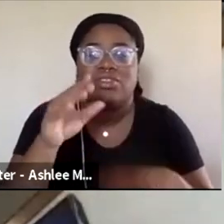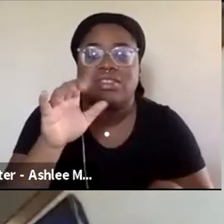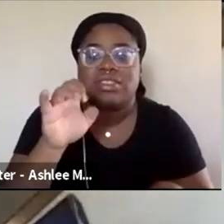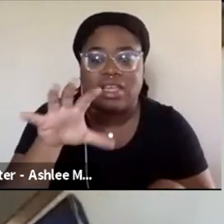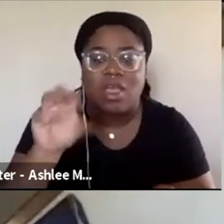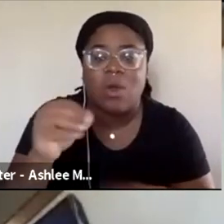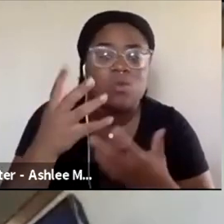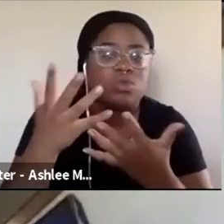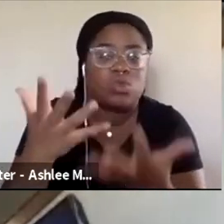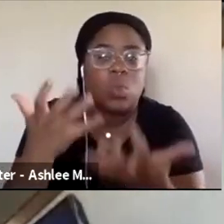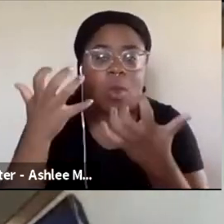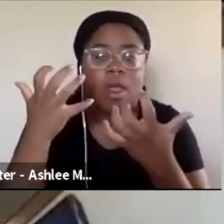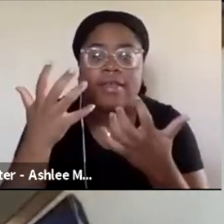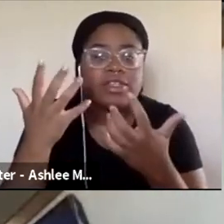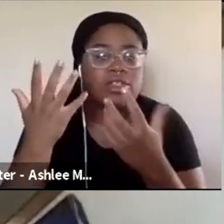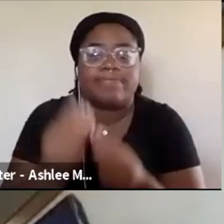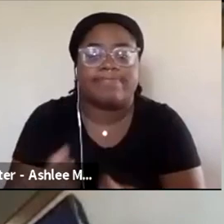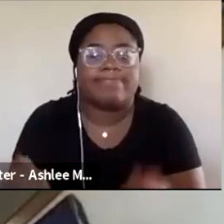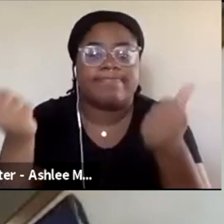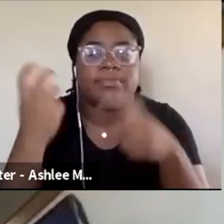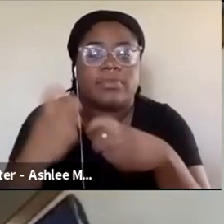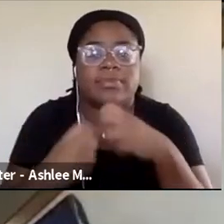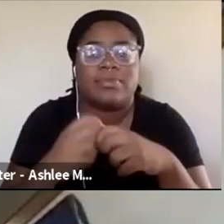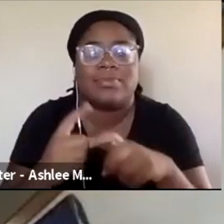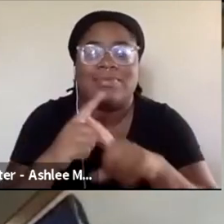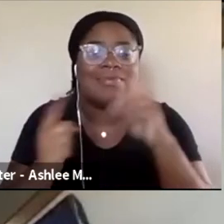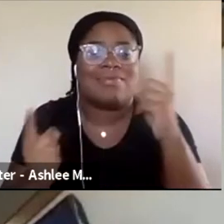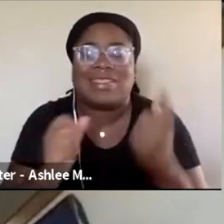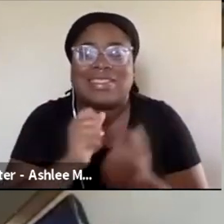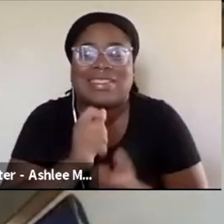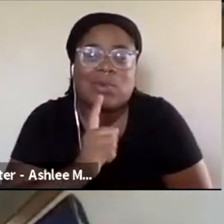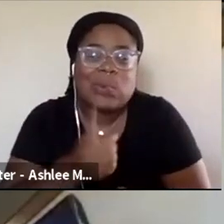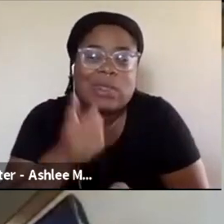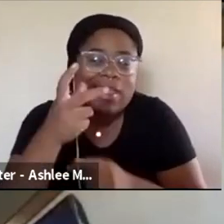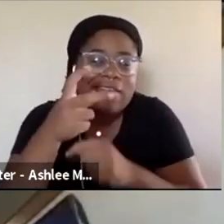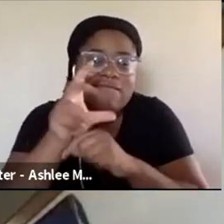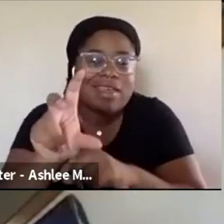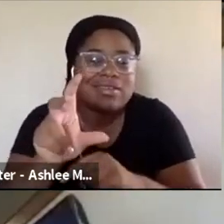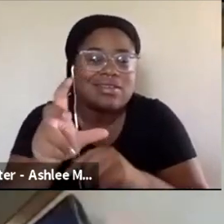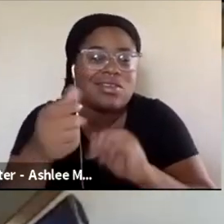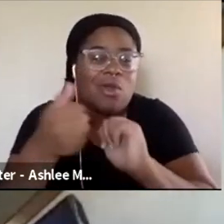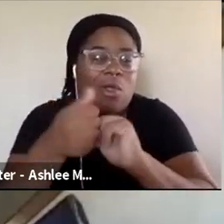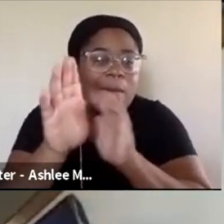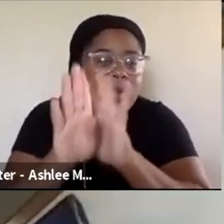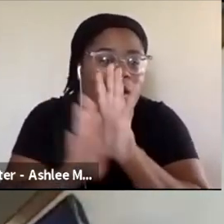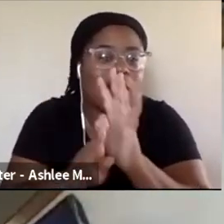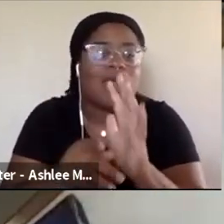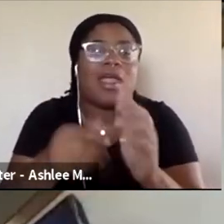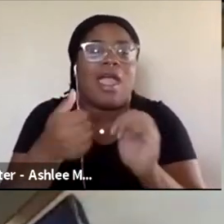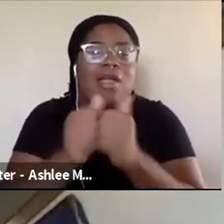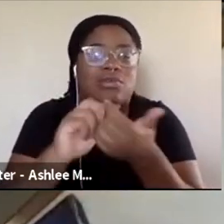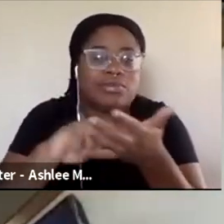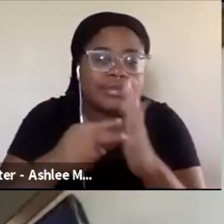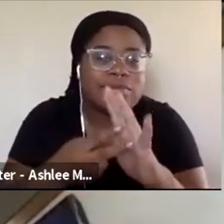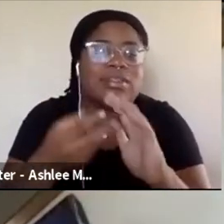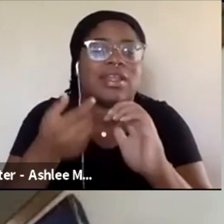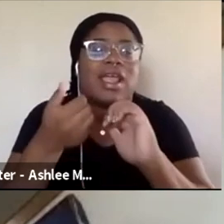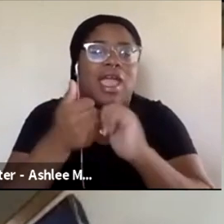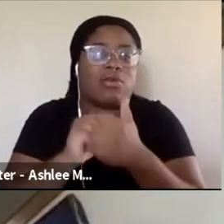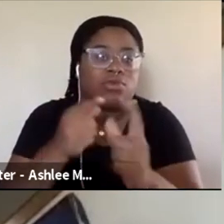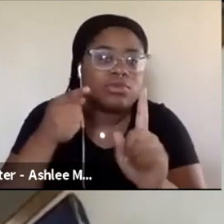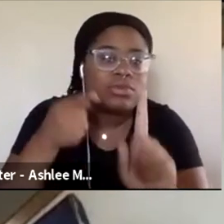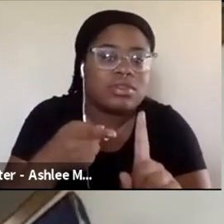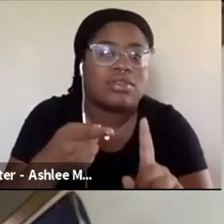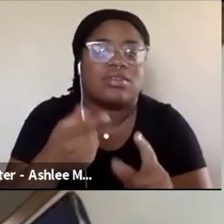these problems to just like, to just go away. So I think that that's not like real investment, like on that backend of actually defining how do we get to that point and how can we keep it like from